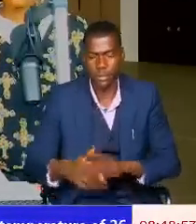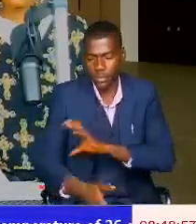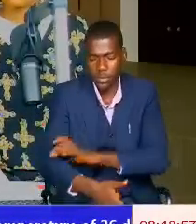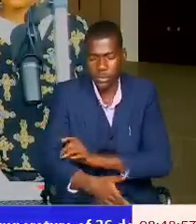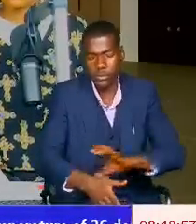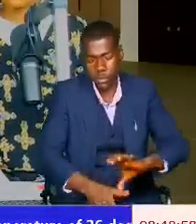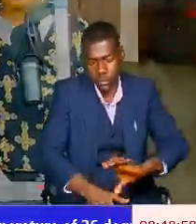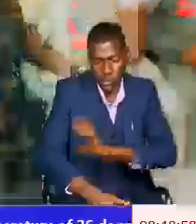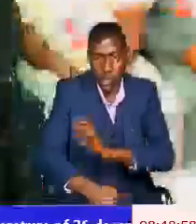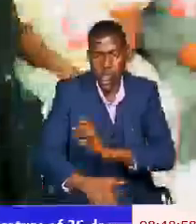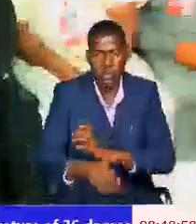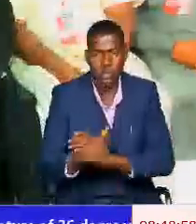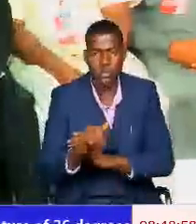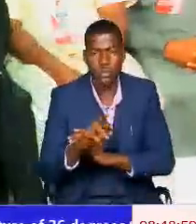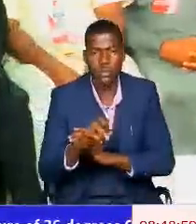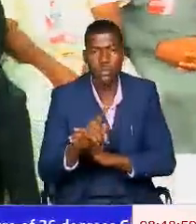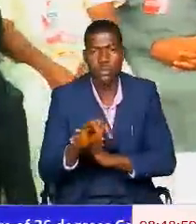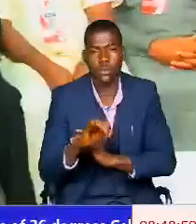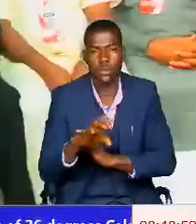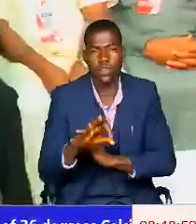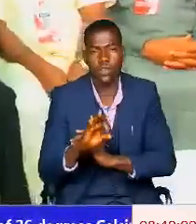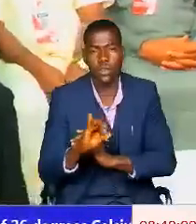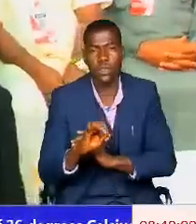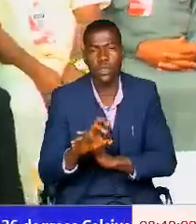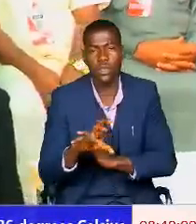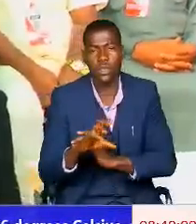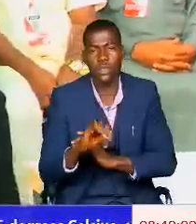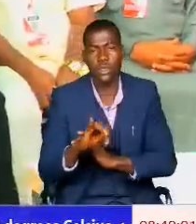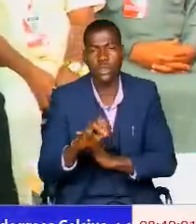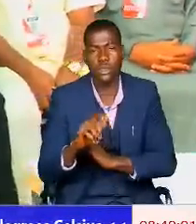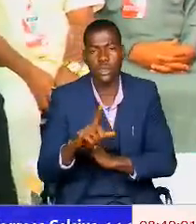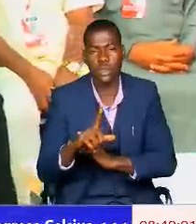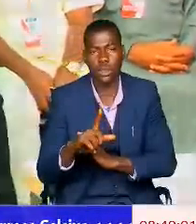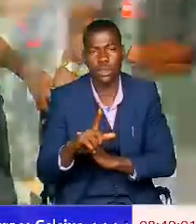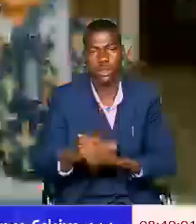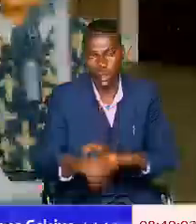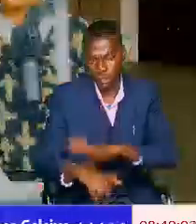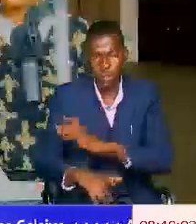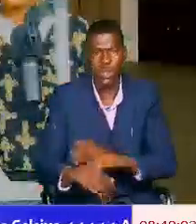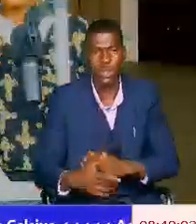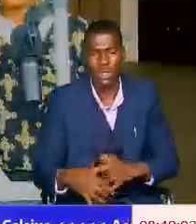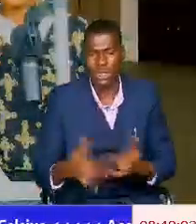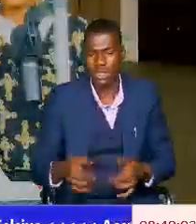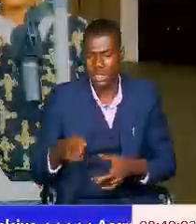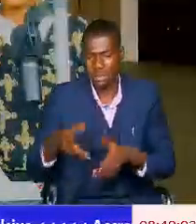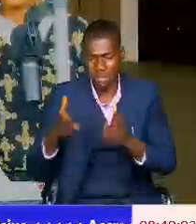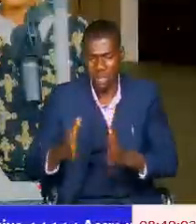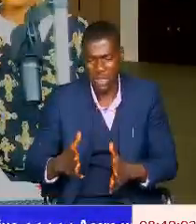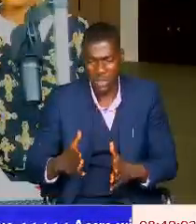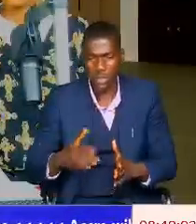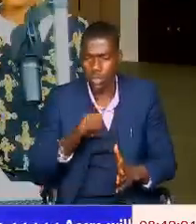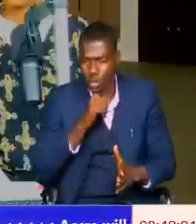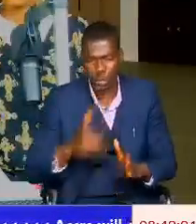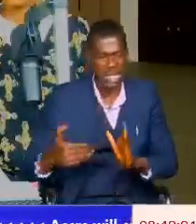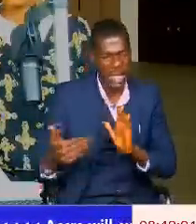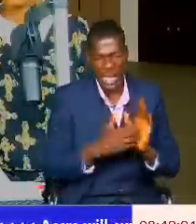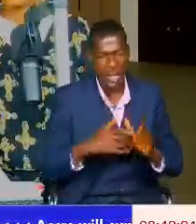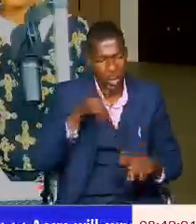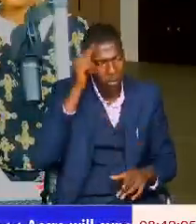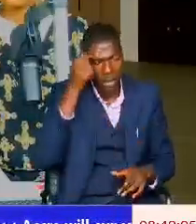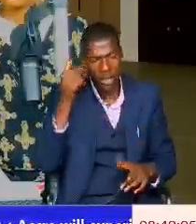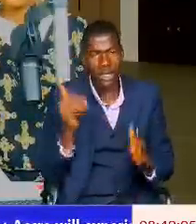care of everything. So this person no get anything against the government. But these ones, what did they